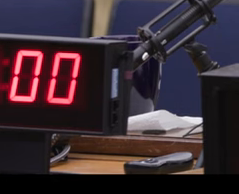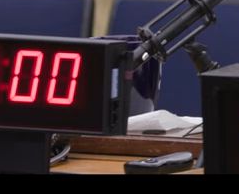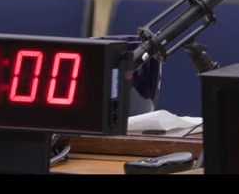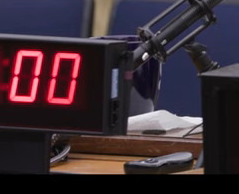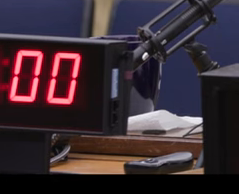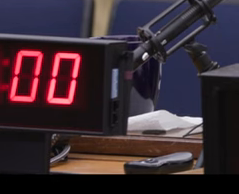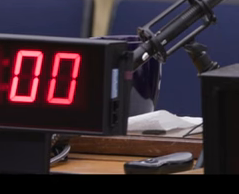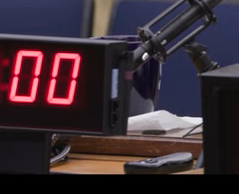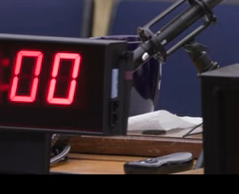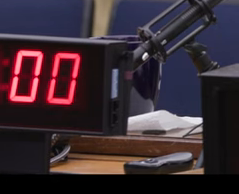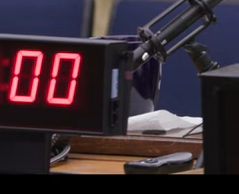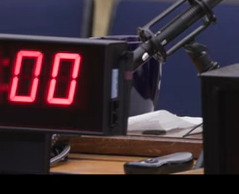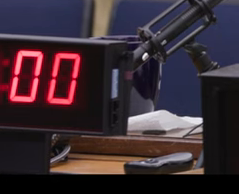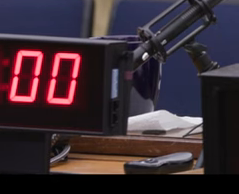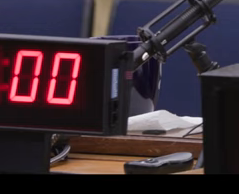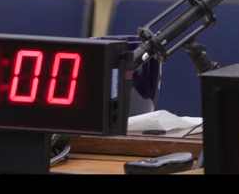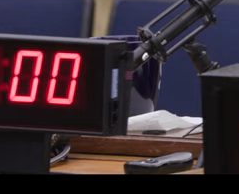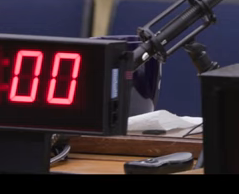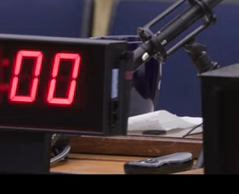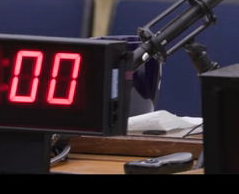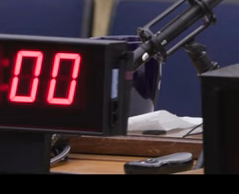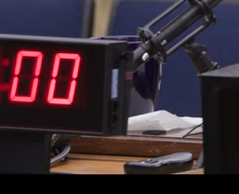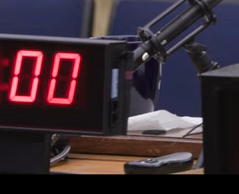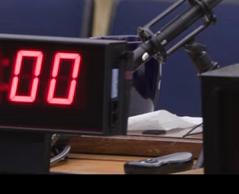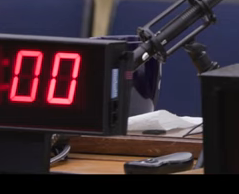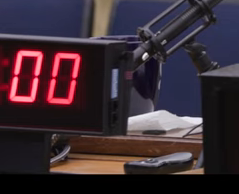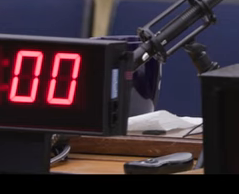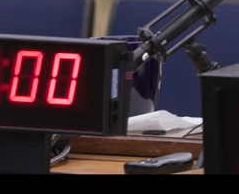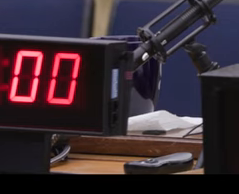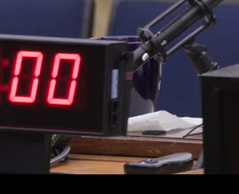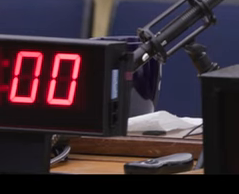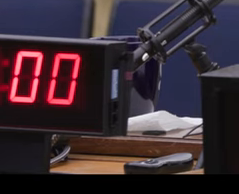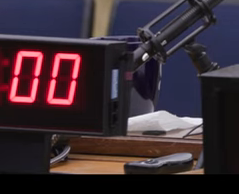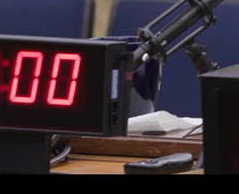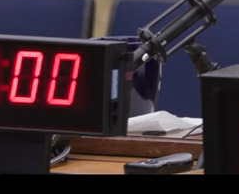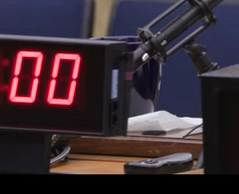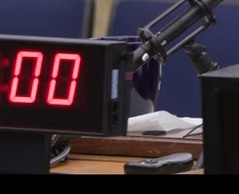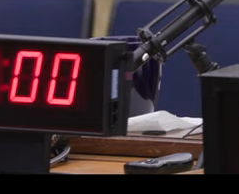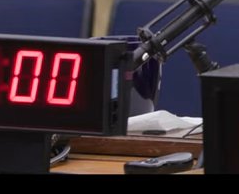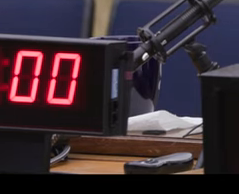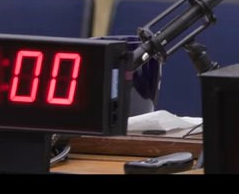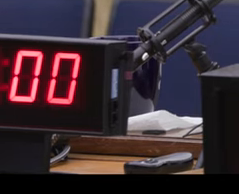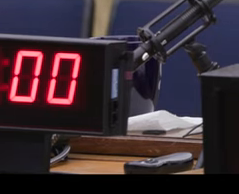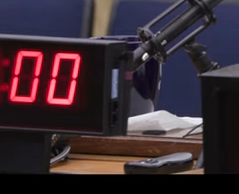entire city. So I want to thank you, Mr. President, and the honorable members of the Richmond City Council for your time this